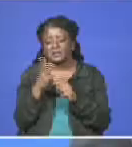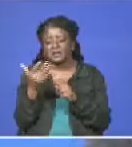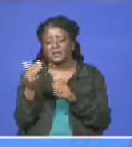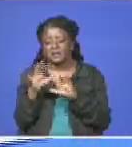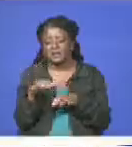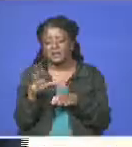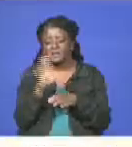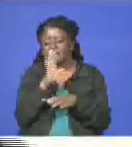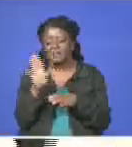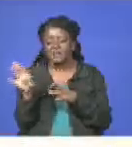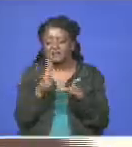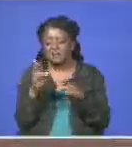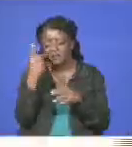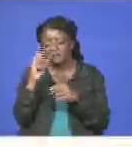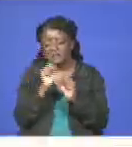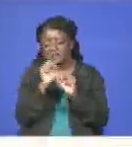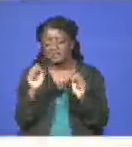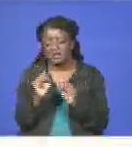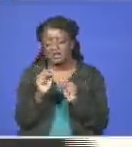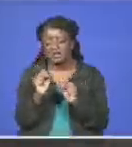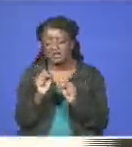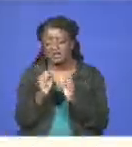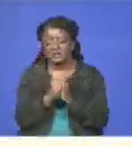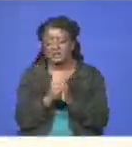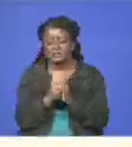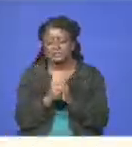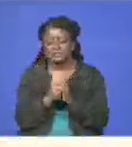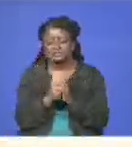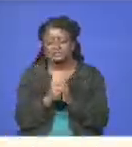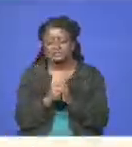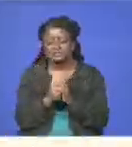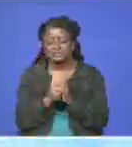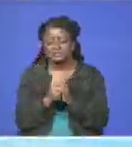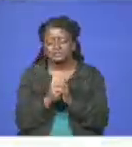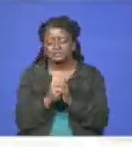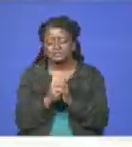to be about us, and it is going to be about them. For ZNS Total Sports, I'm Amajal Knowles.